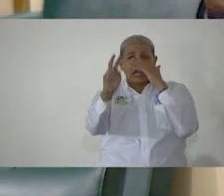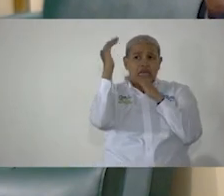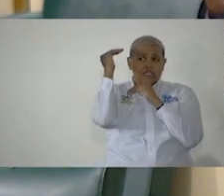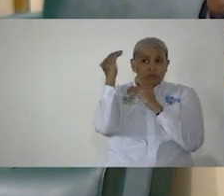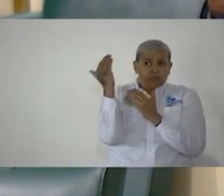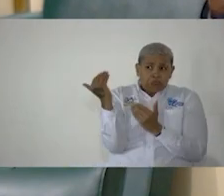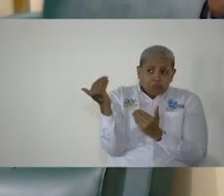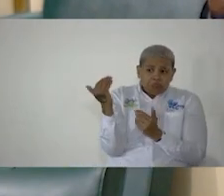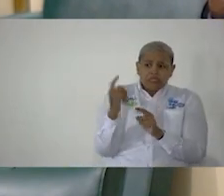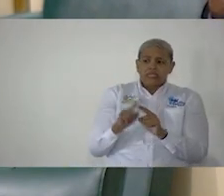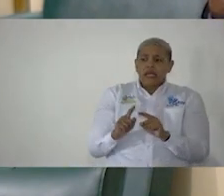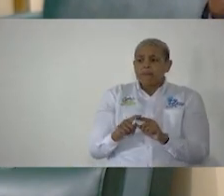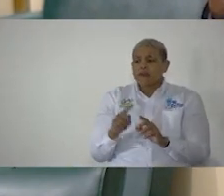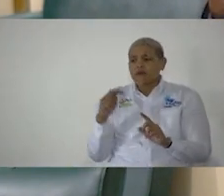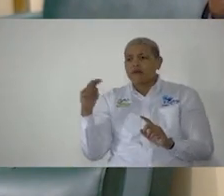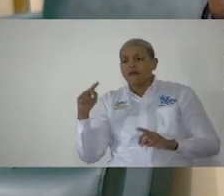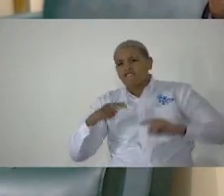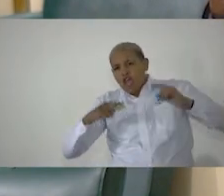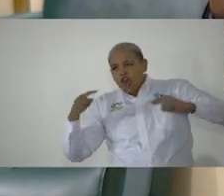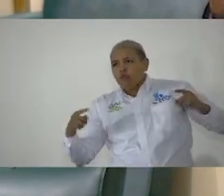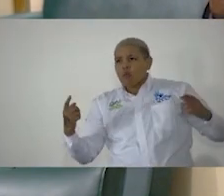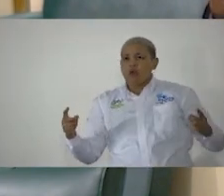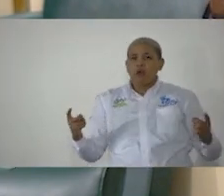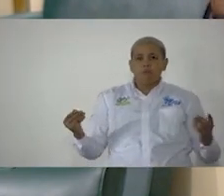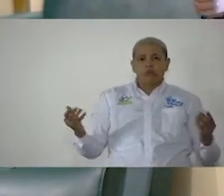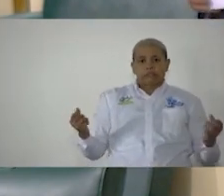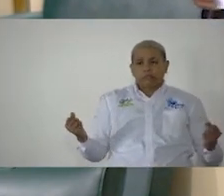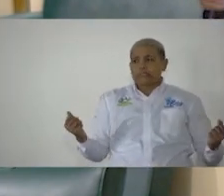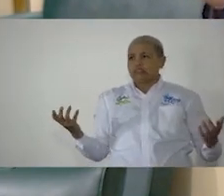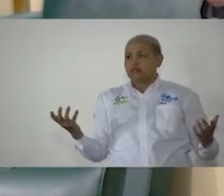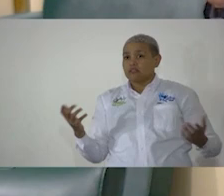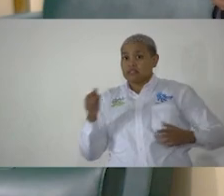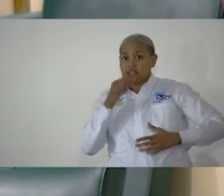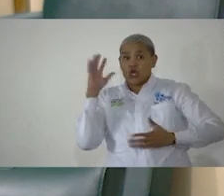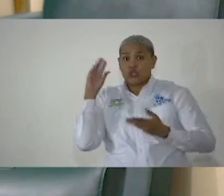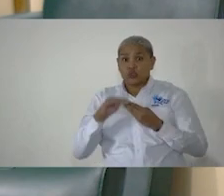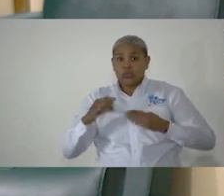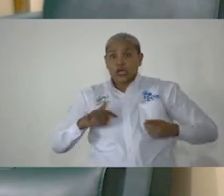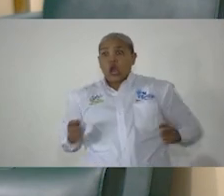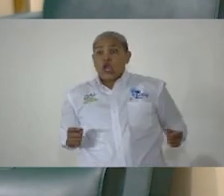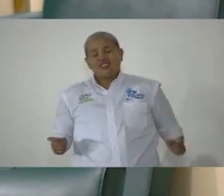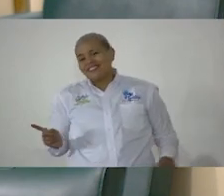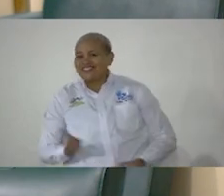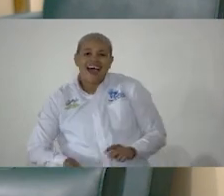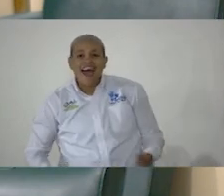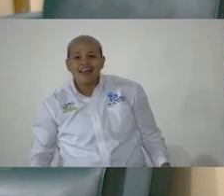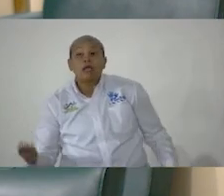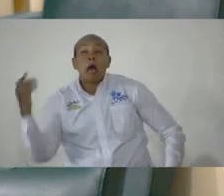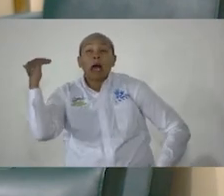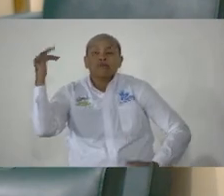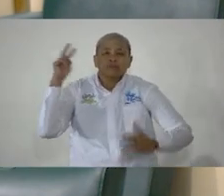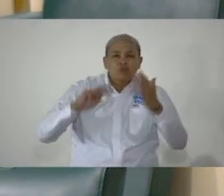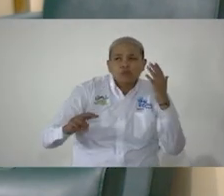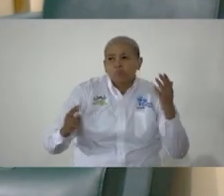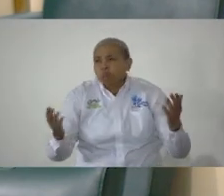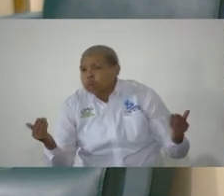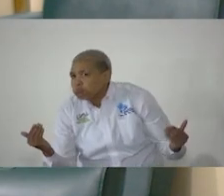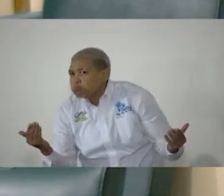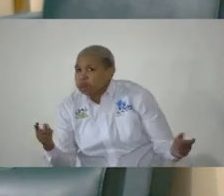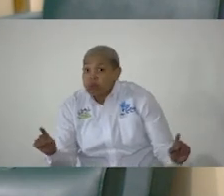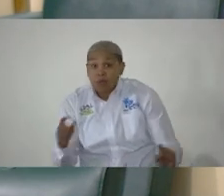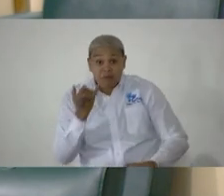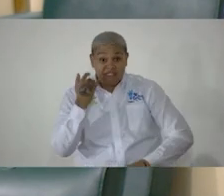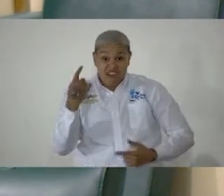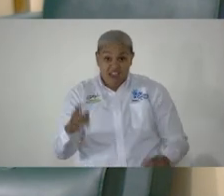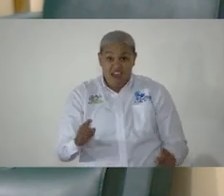depends on parameters and variables that are not totally in the control of any single person. But should it be achieved,